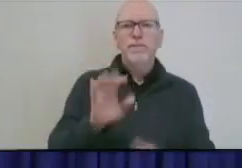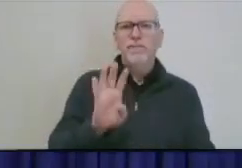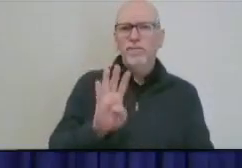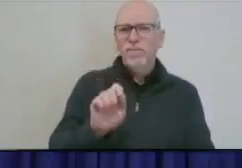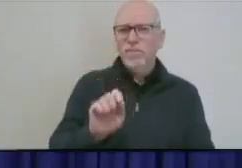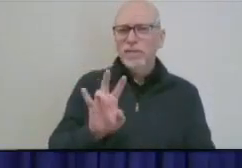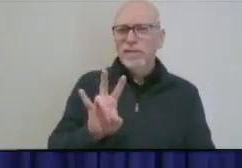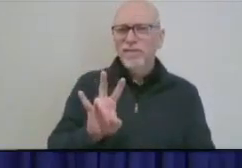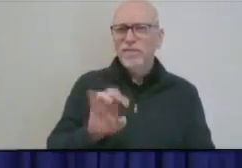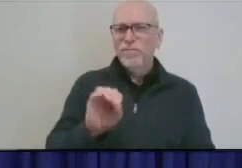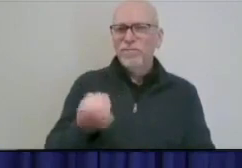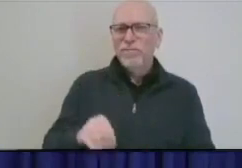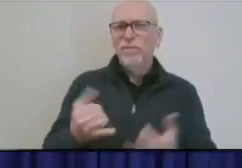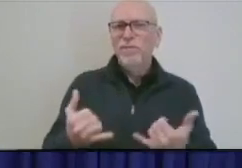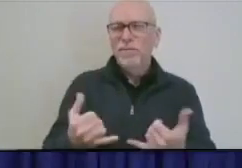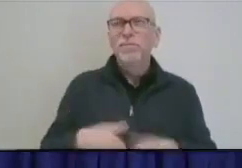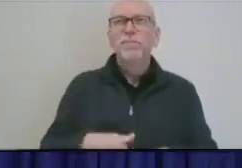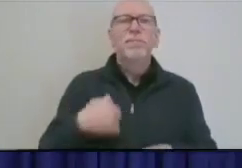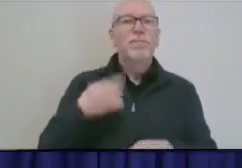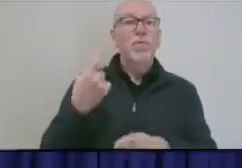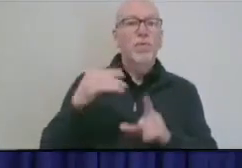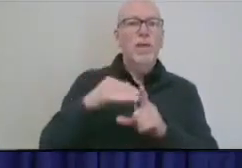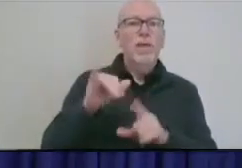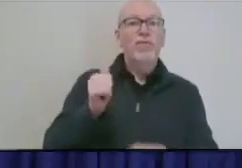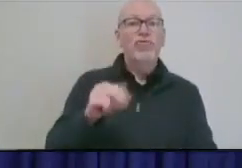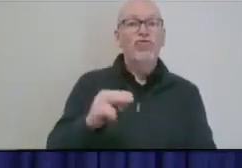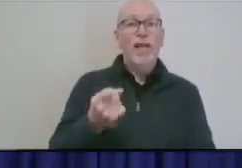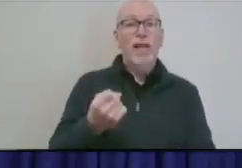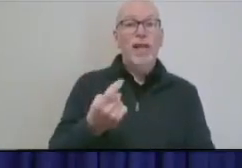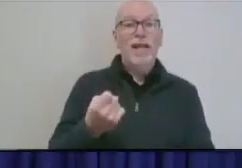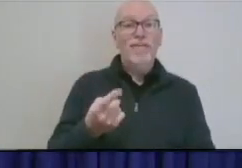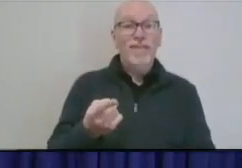today. And I'm always reminded of January 11th when it was